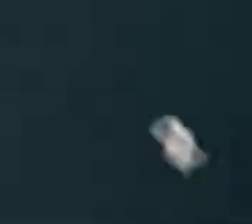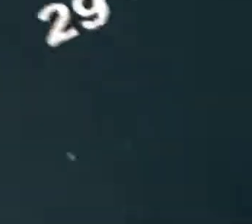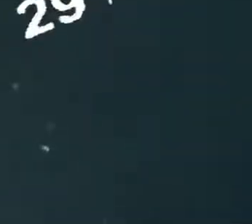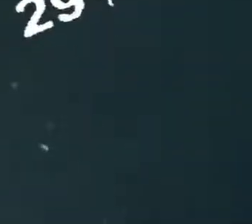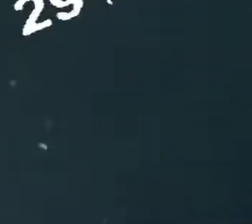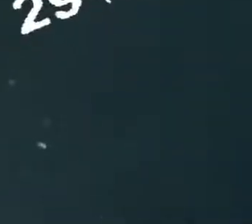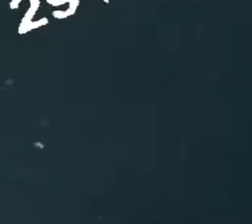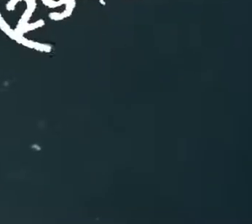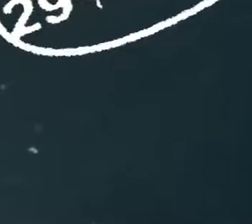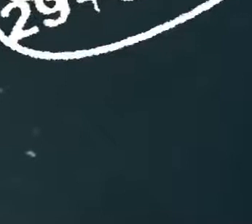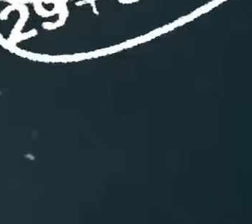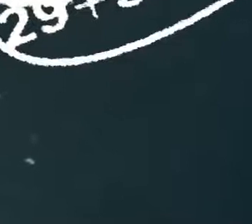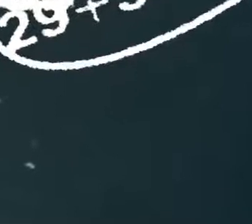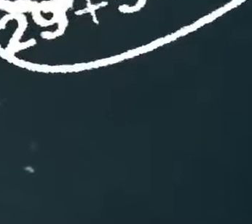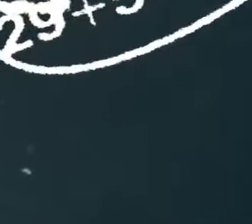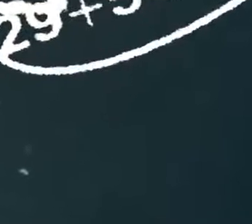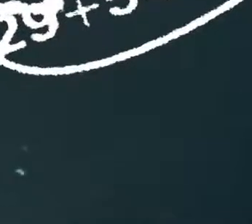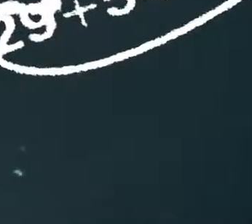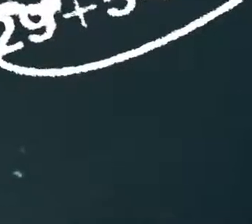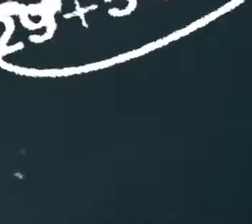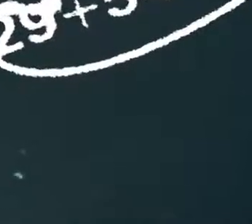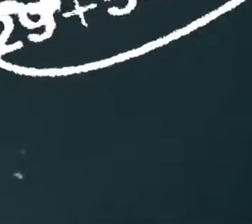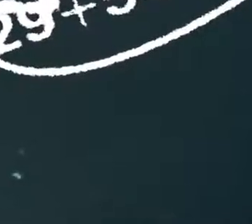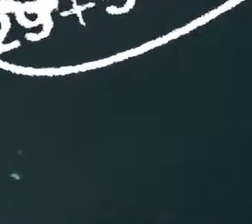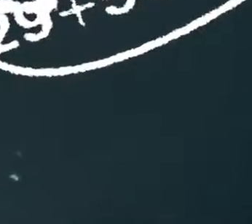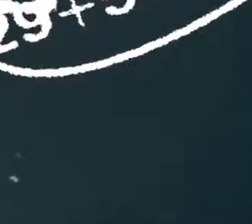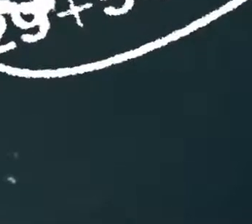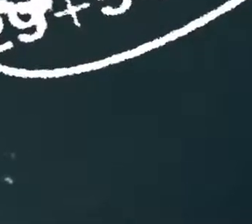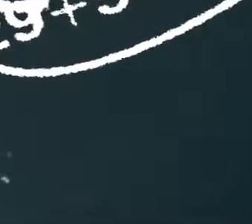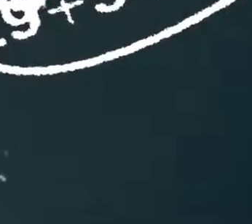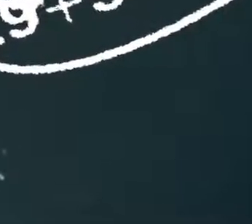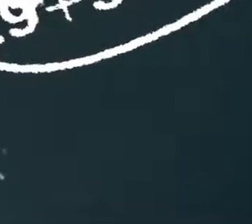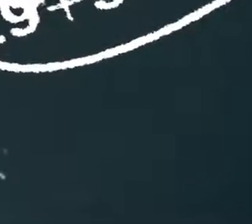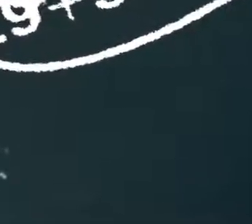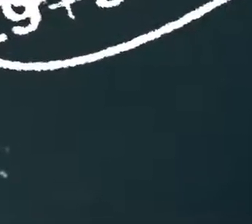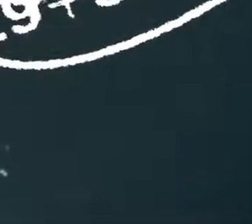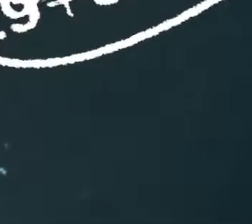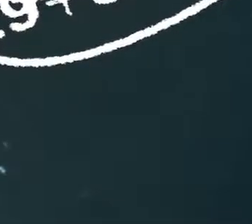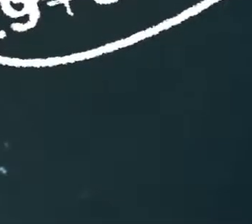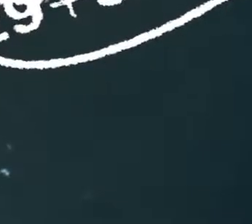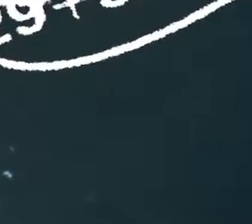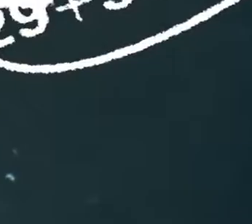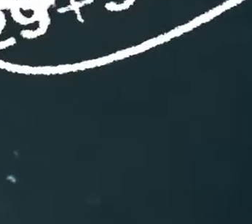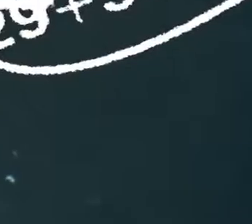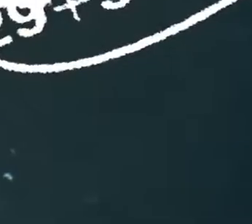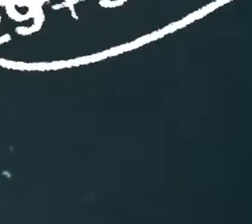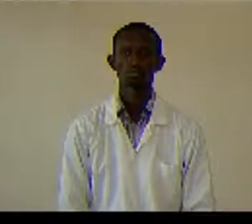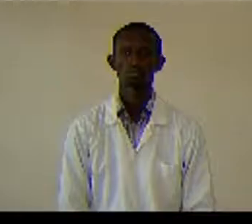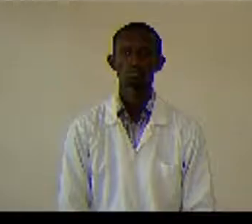Welcome to Study Time, a televised home learning program produced by Rwanda Education